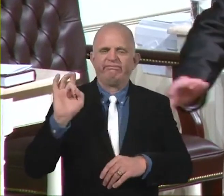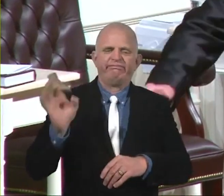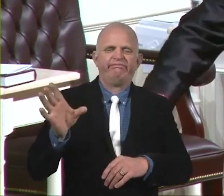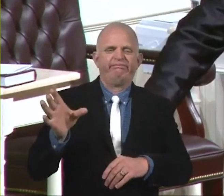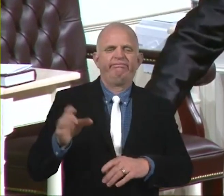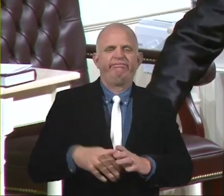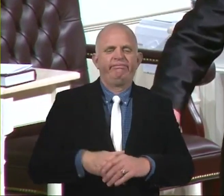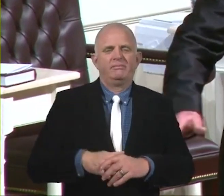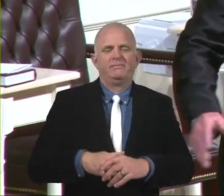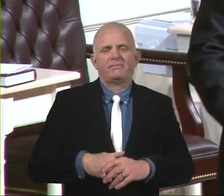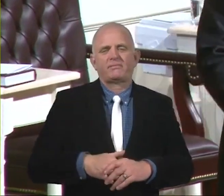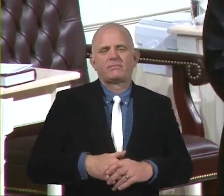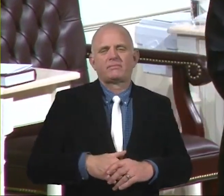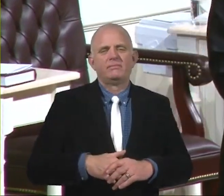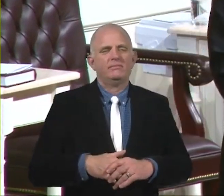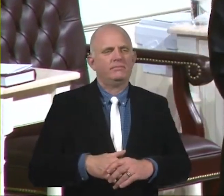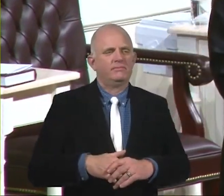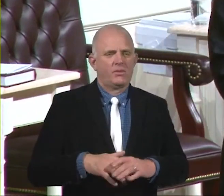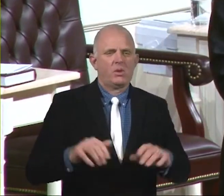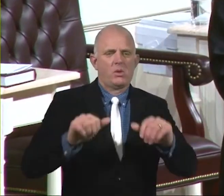Where's the altar?